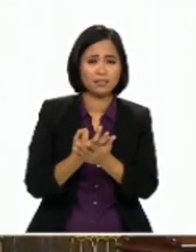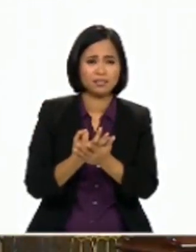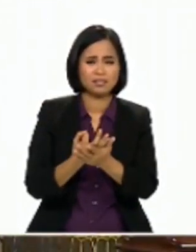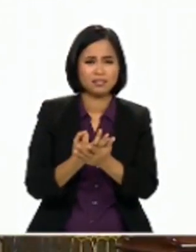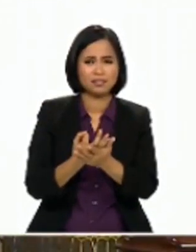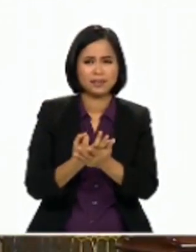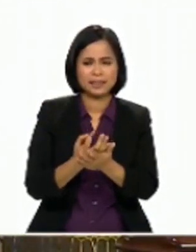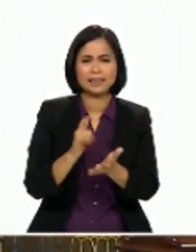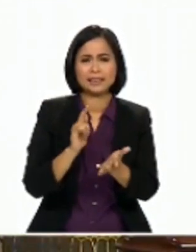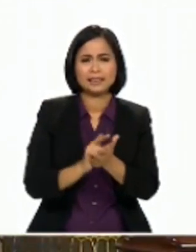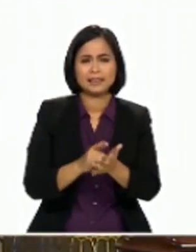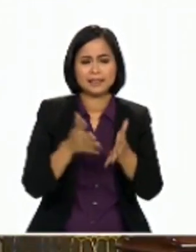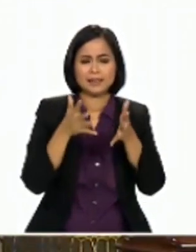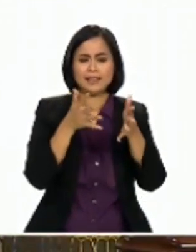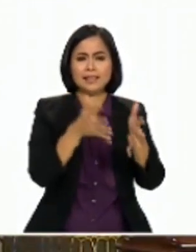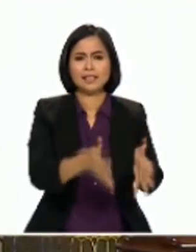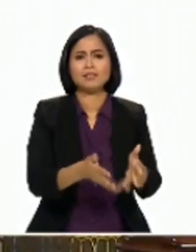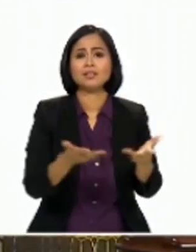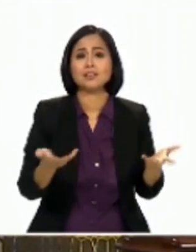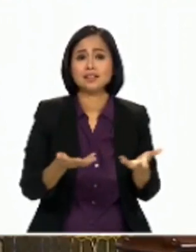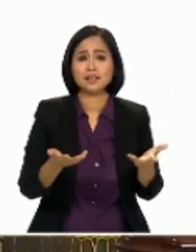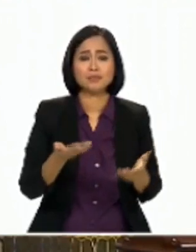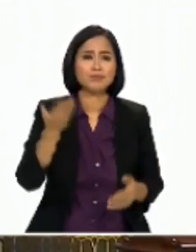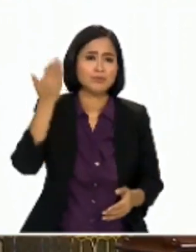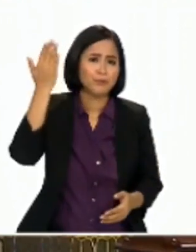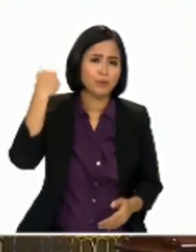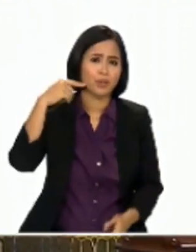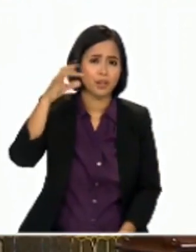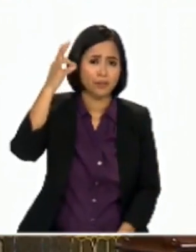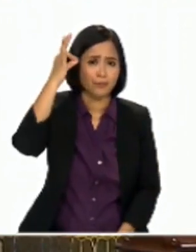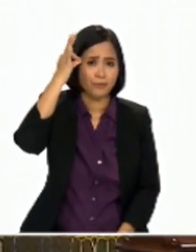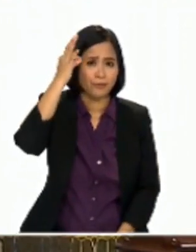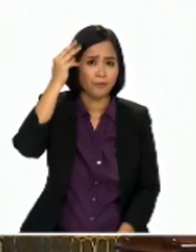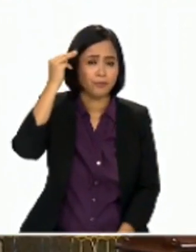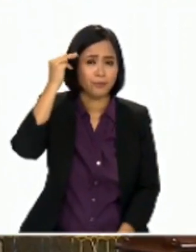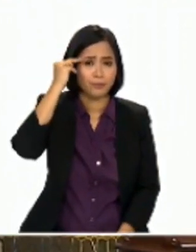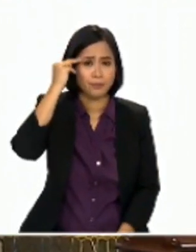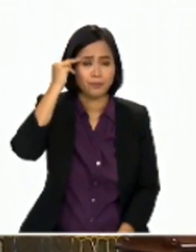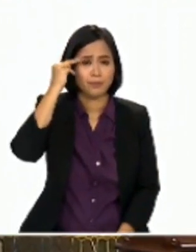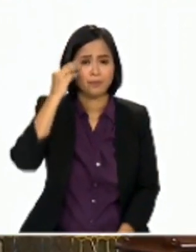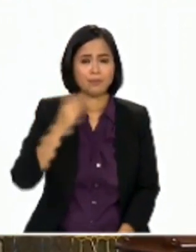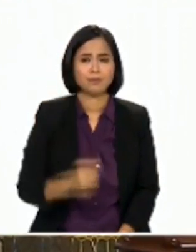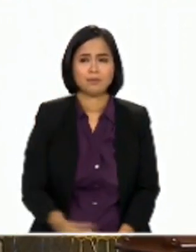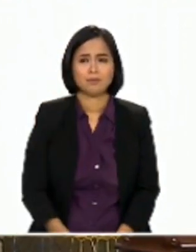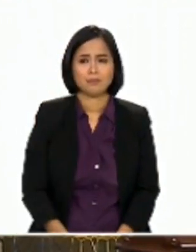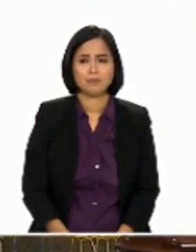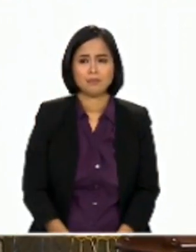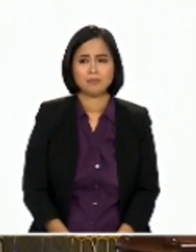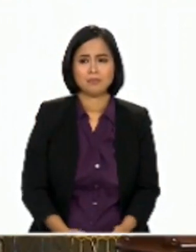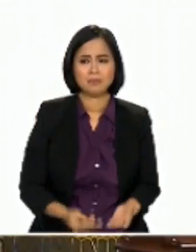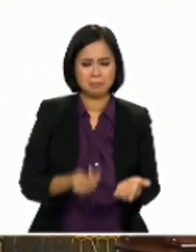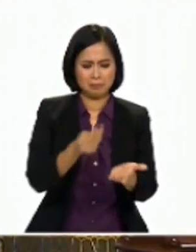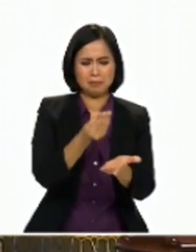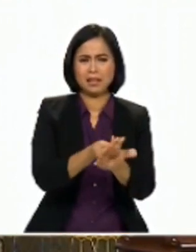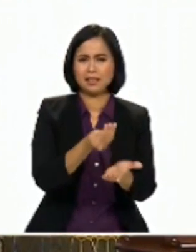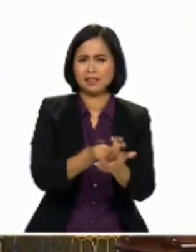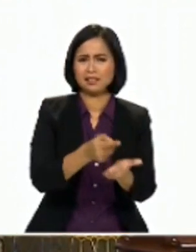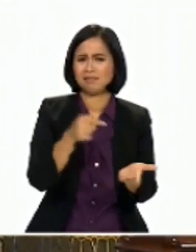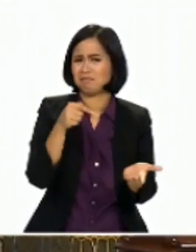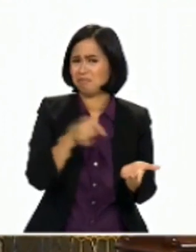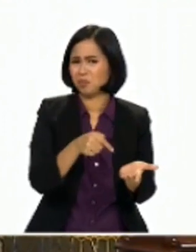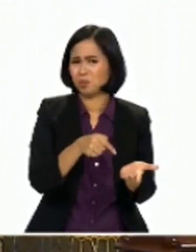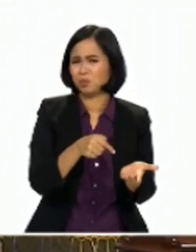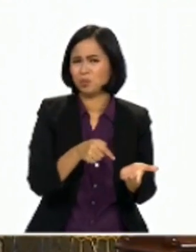ito yung naiwan sa nung kay Marcos na levy fund. This is sacred money. This money